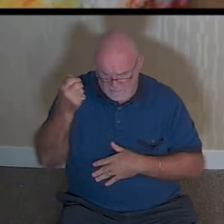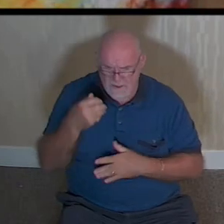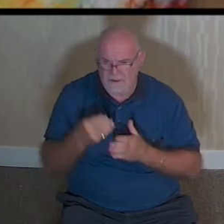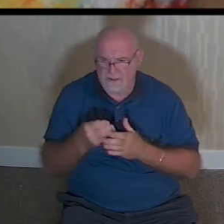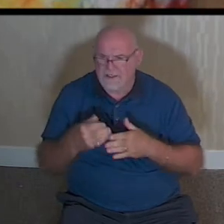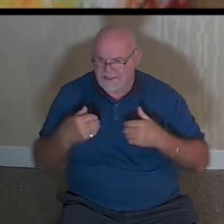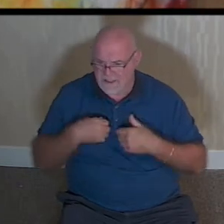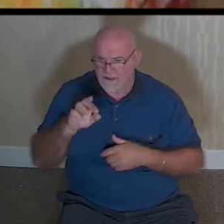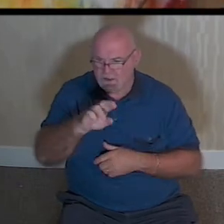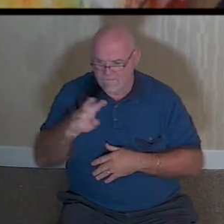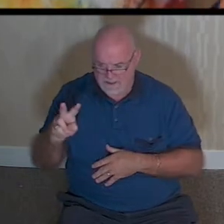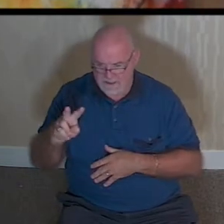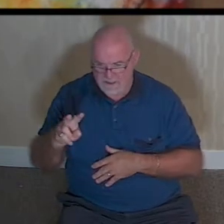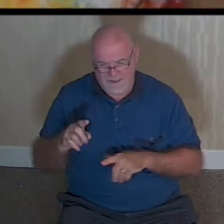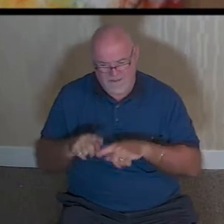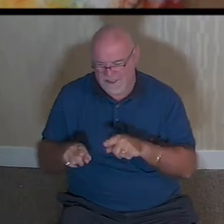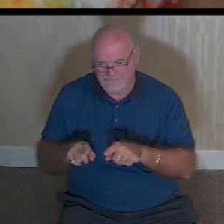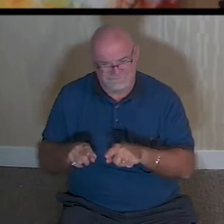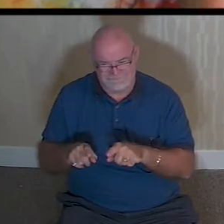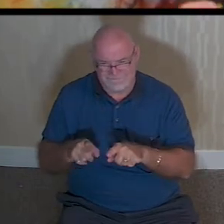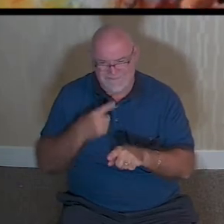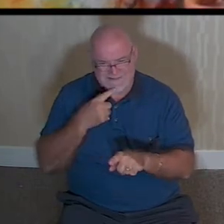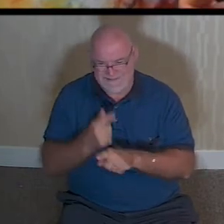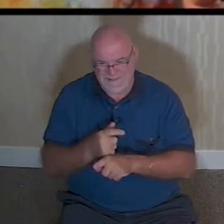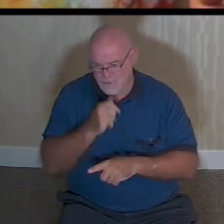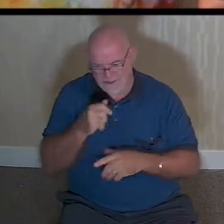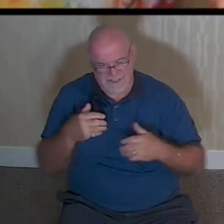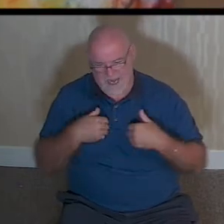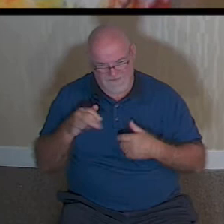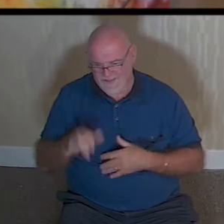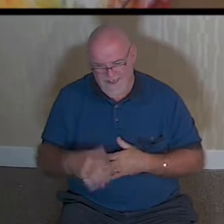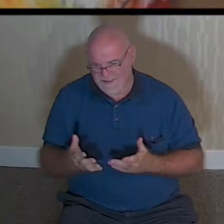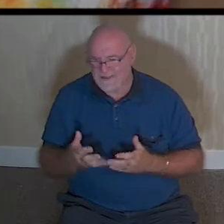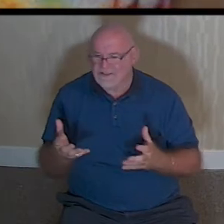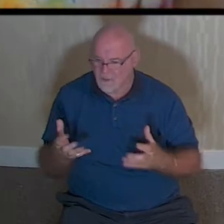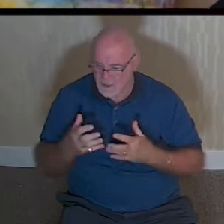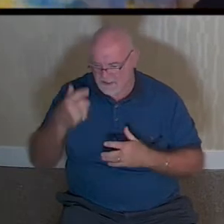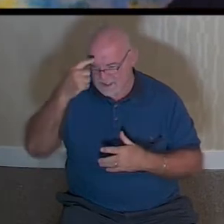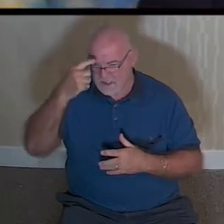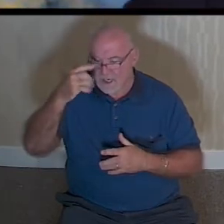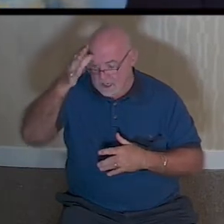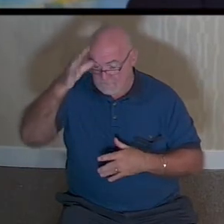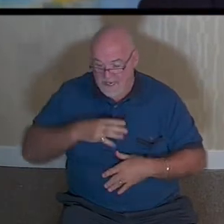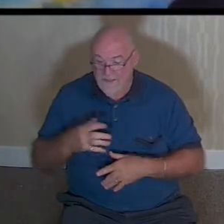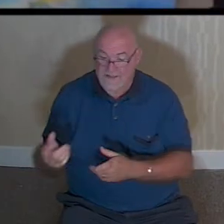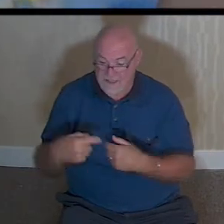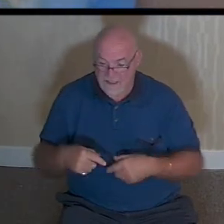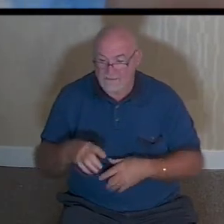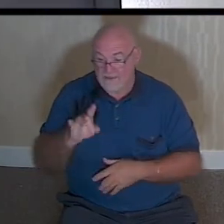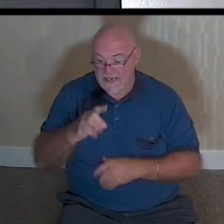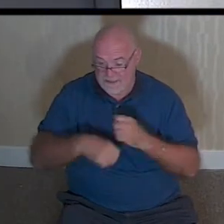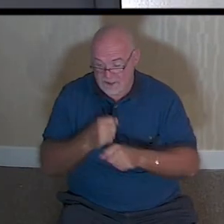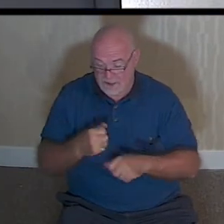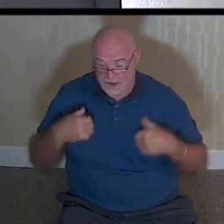RV. But she wasn't having any of it. She wanted the guy, another guy that came along. He was about 8 years younger